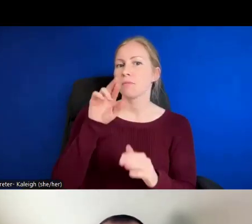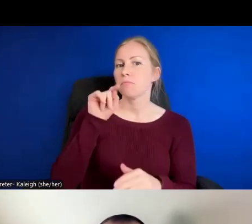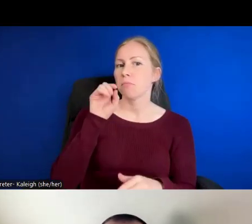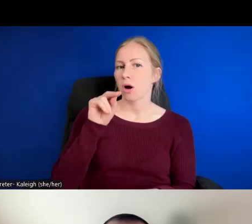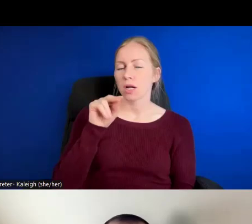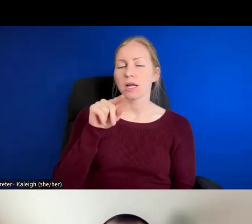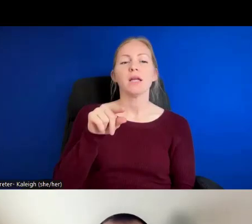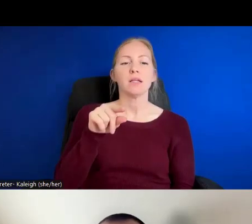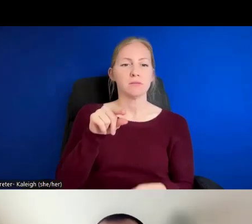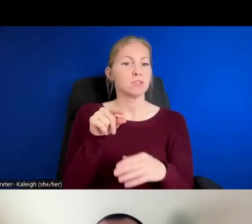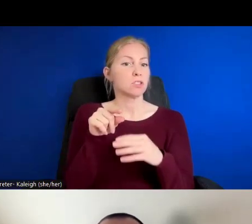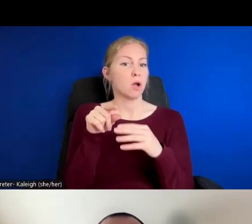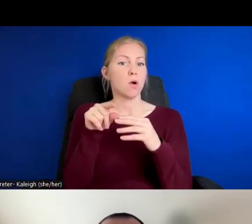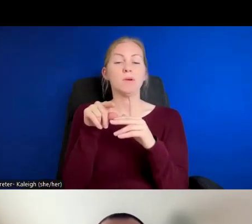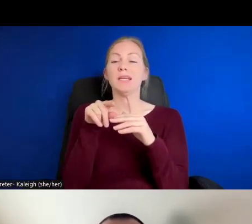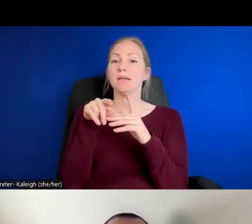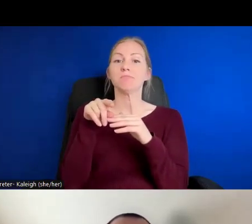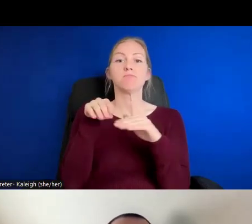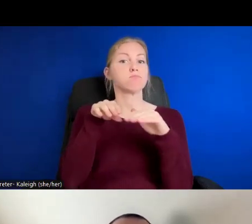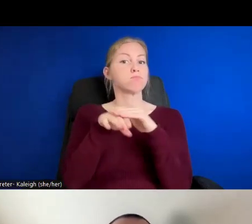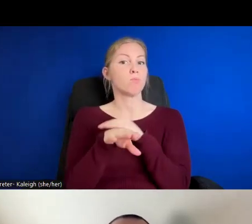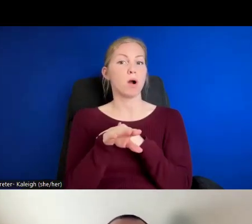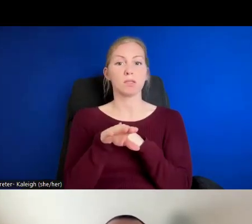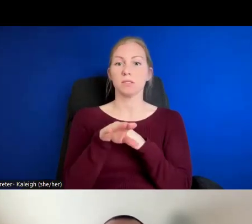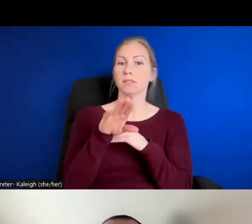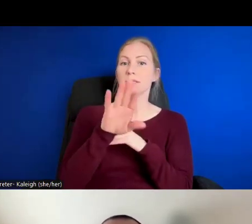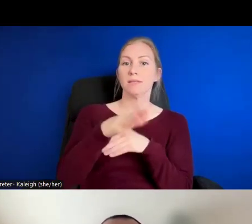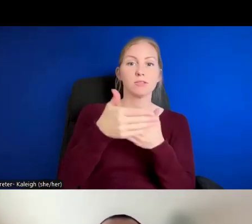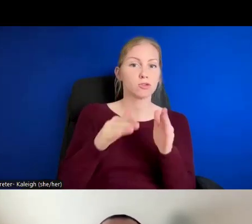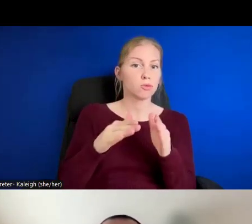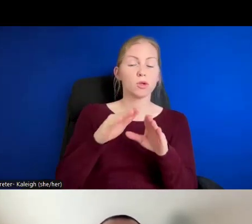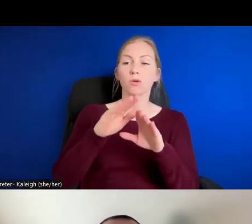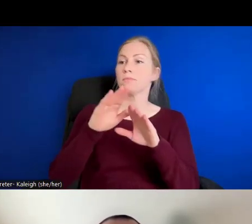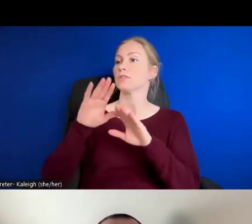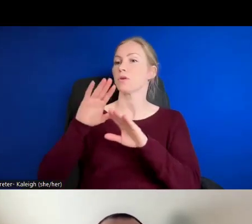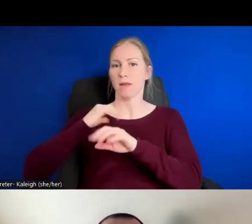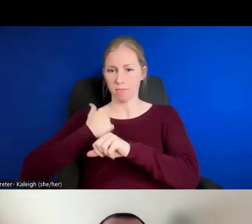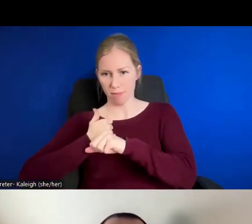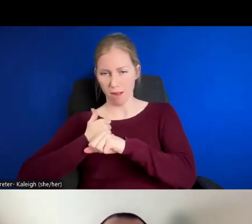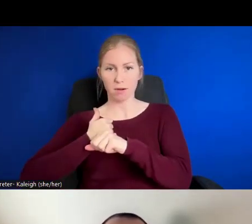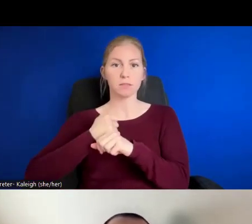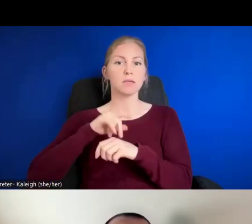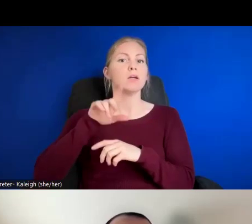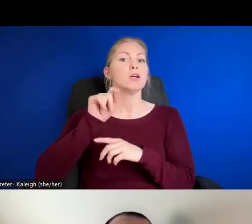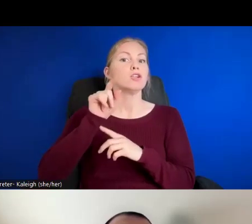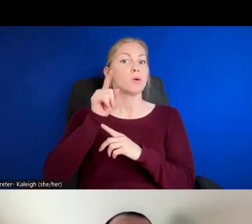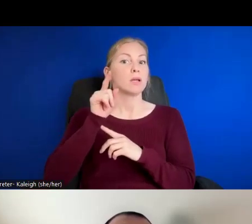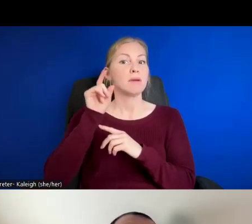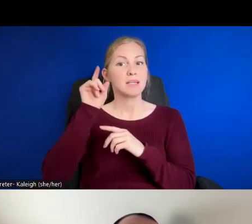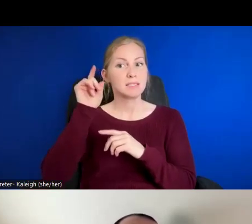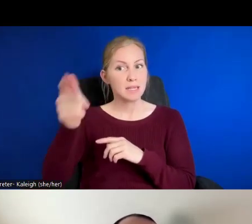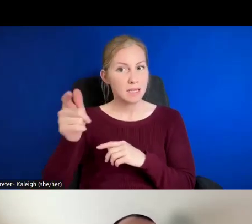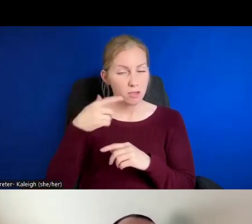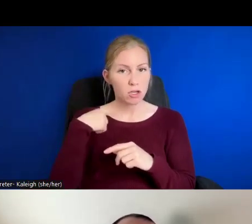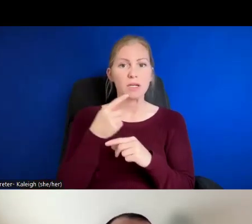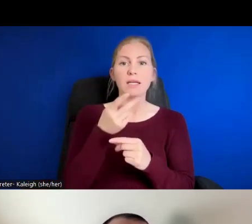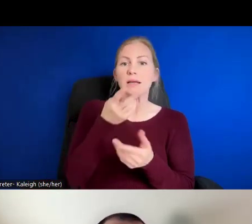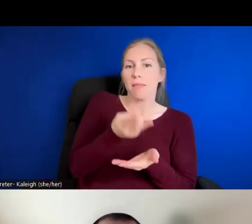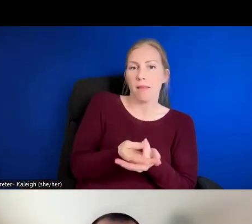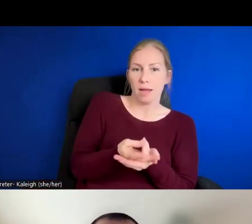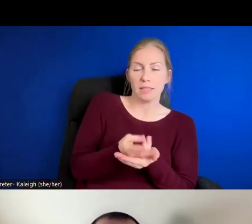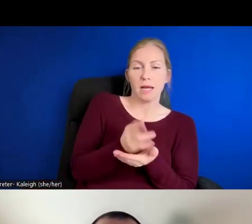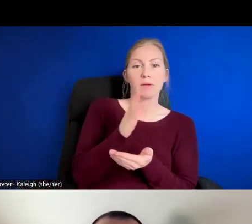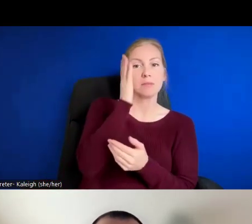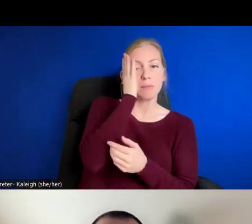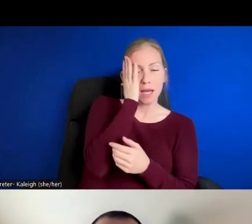any manual hold from staff. He was locked in his room. And after 20 minutes, he lied down on his bed and actually appeared to sleep